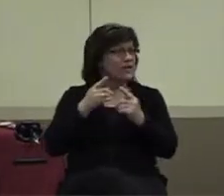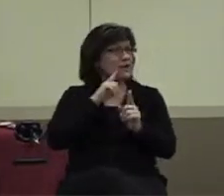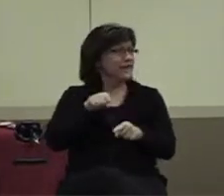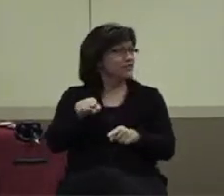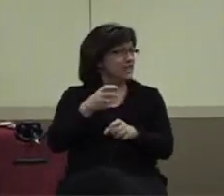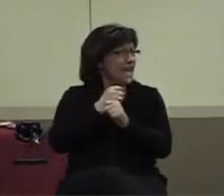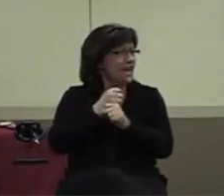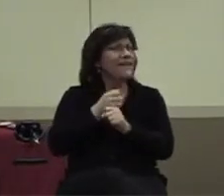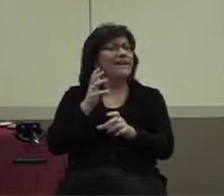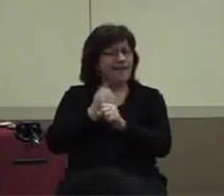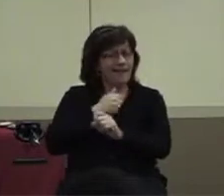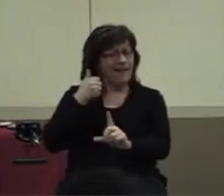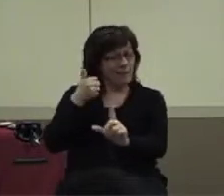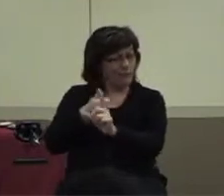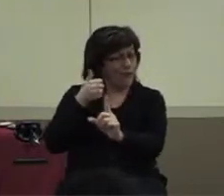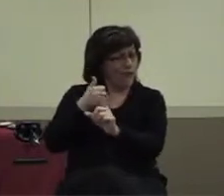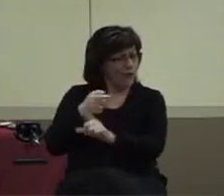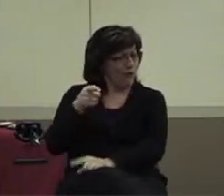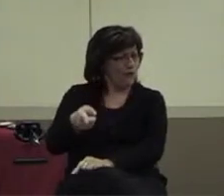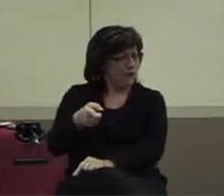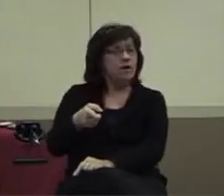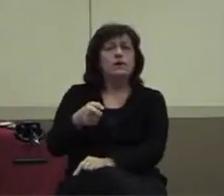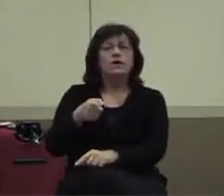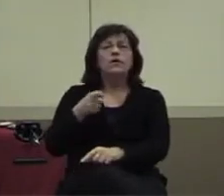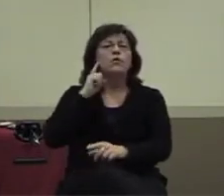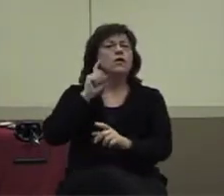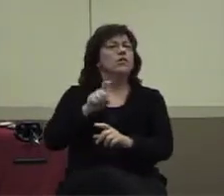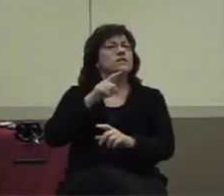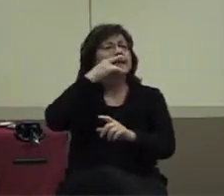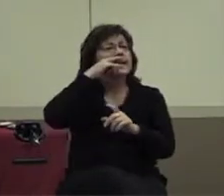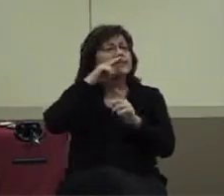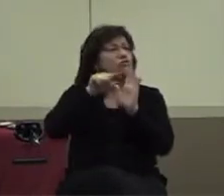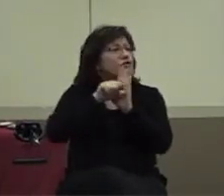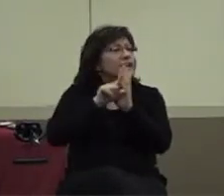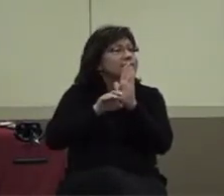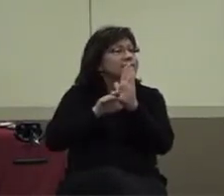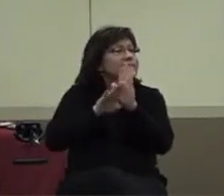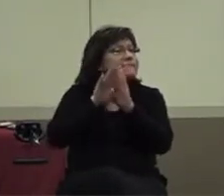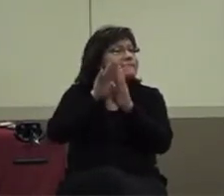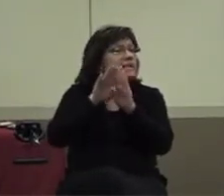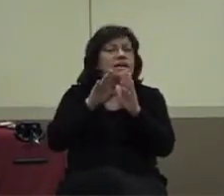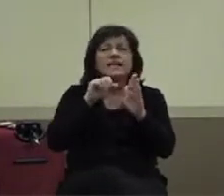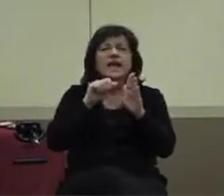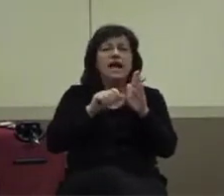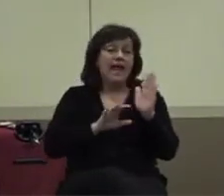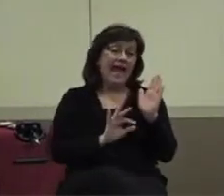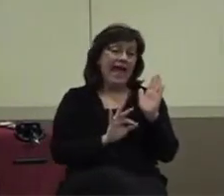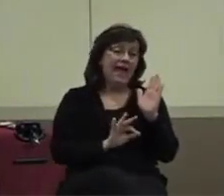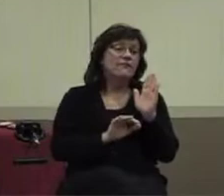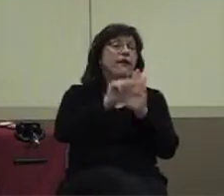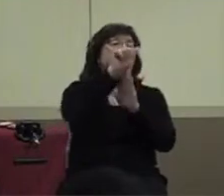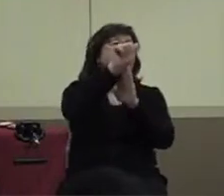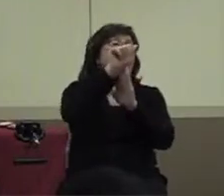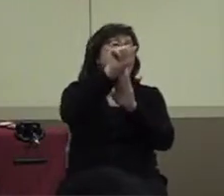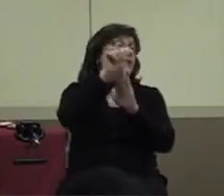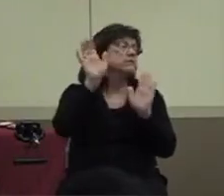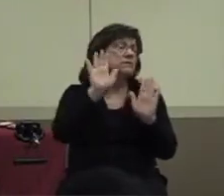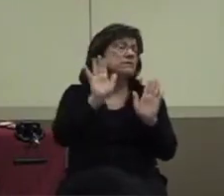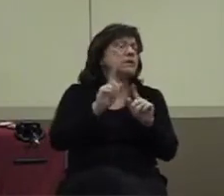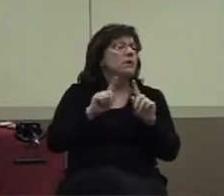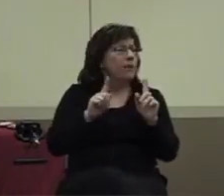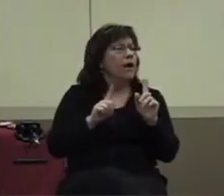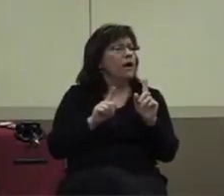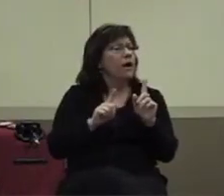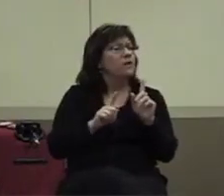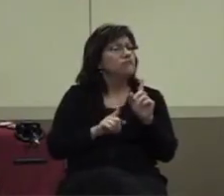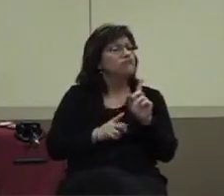own. But what we noticed was the kids' grades went up. I'm not saying they went from making F's to A's, but the kids' grades went up to passing